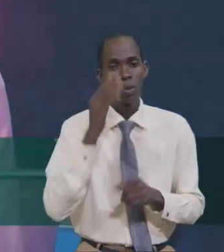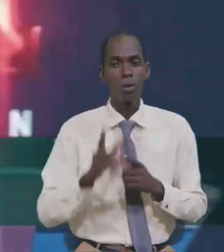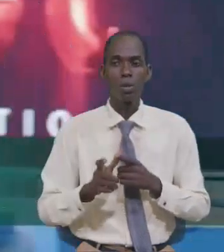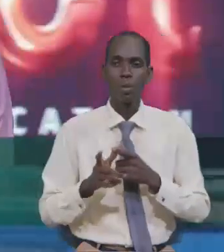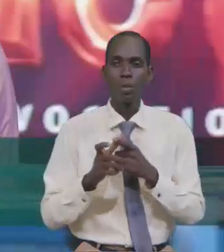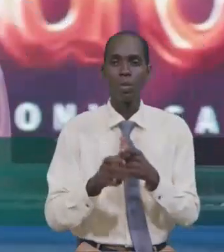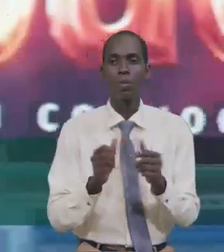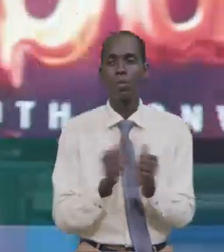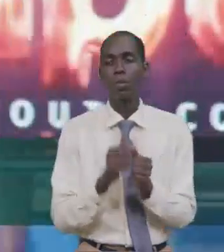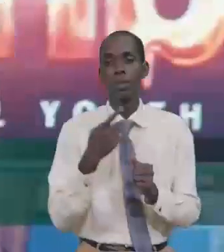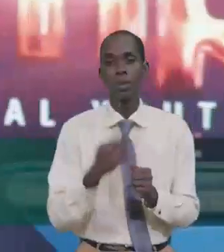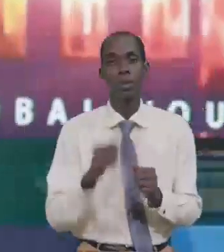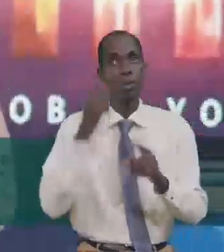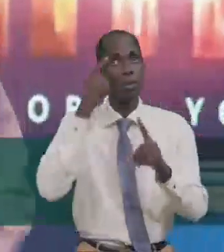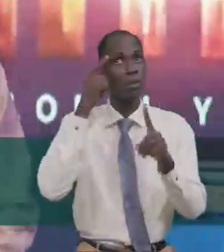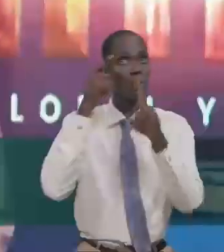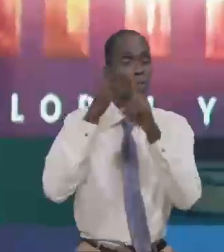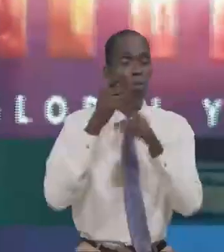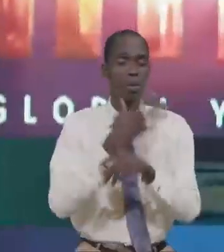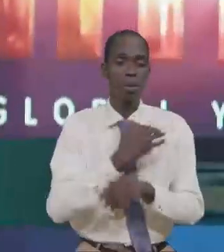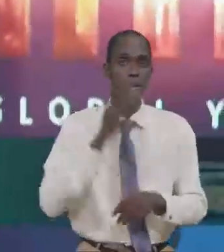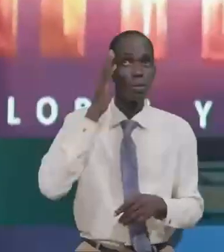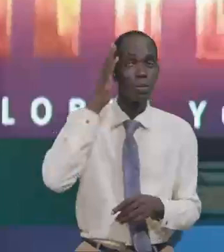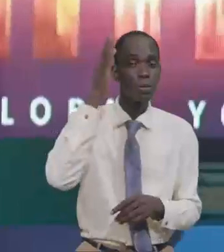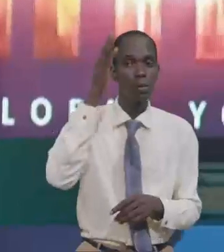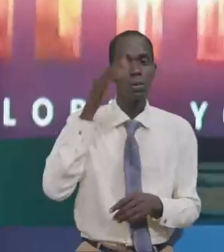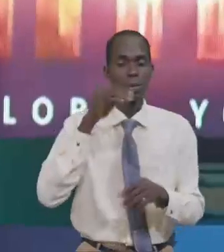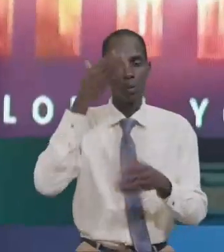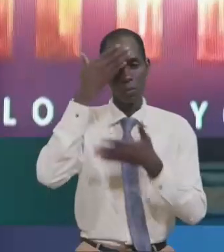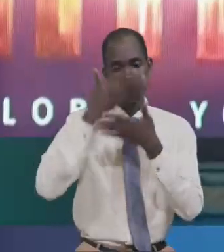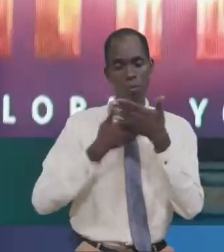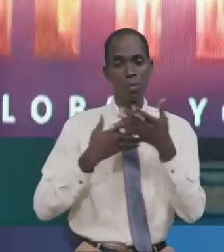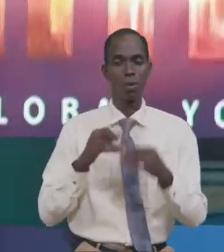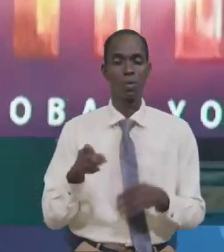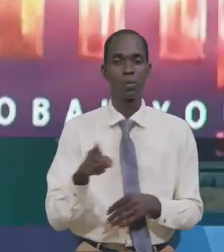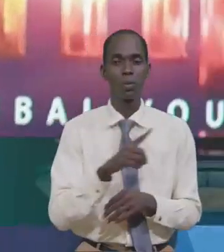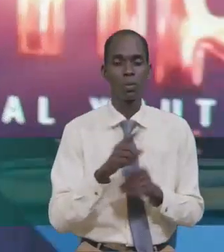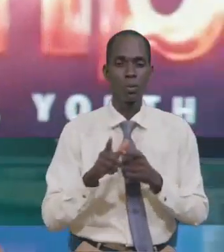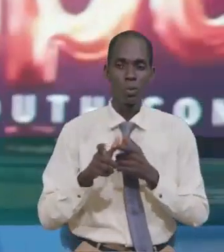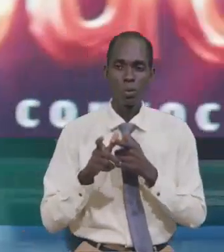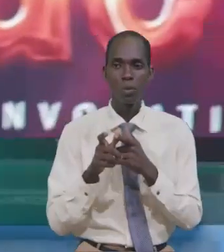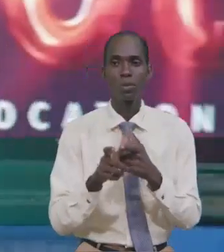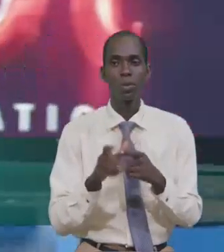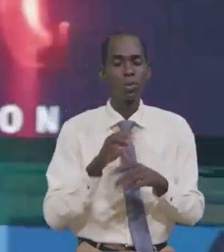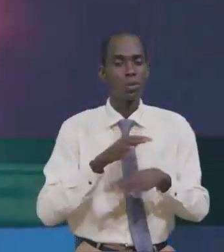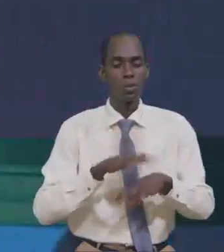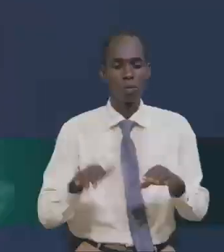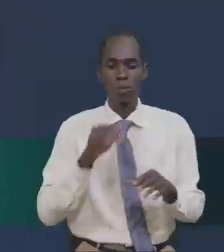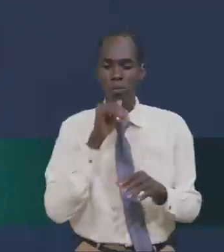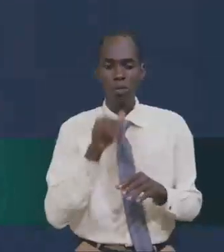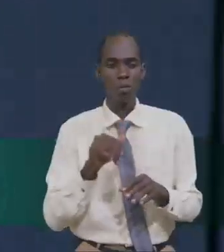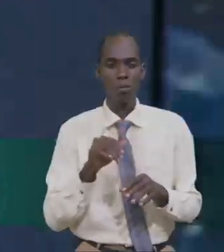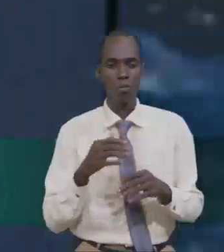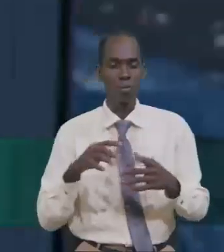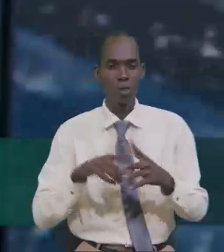don't wobble. Run, don't just say, be lackadaisical. Run, don't just